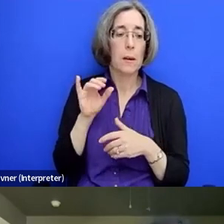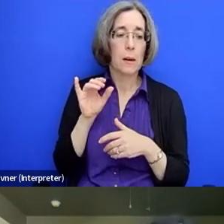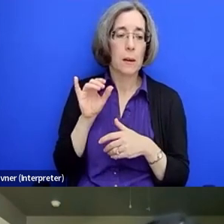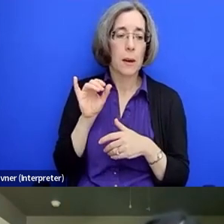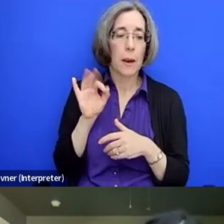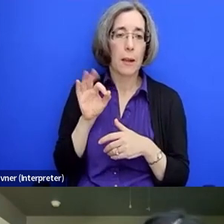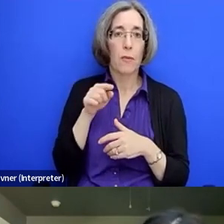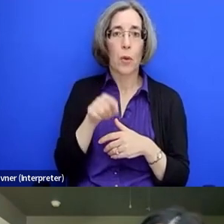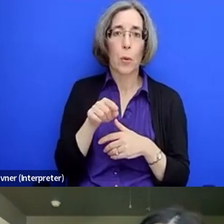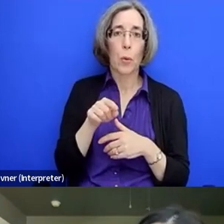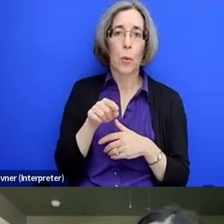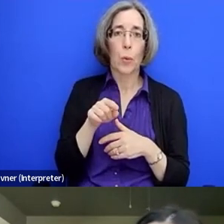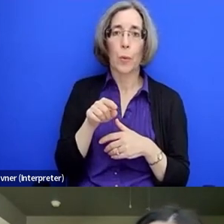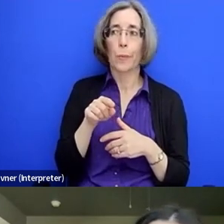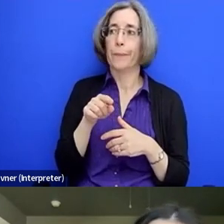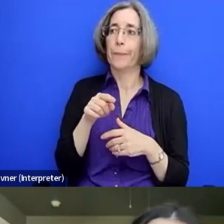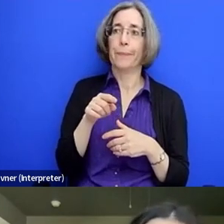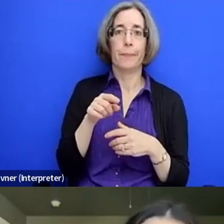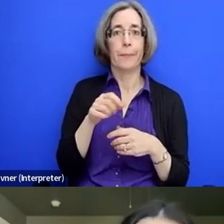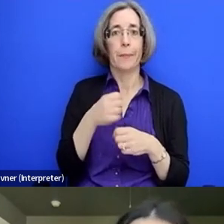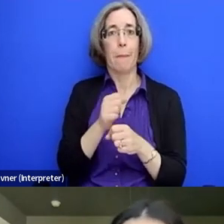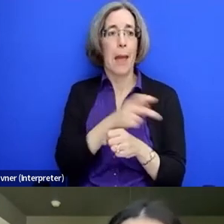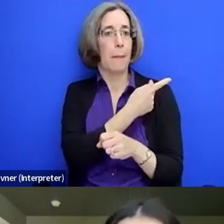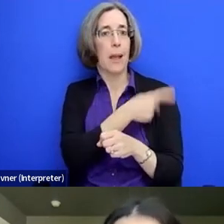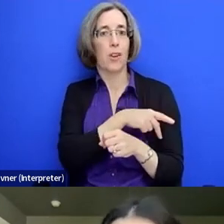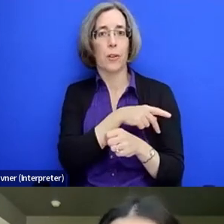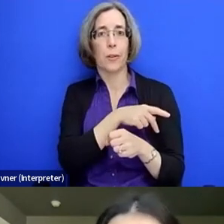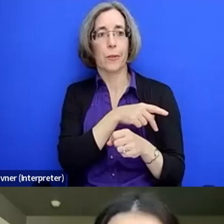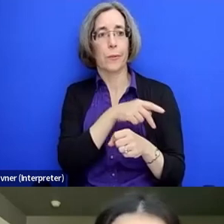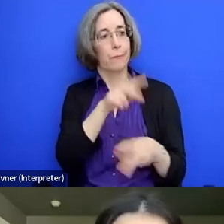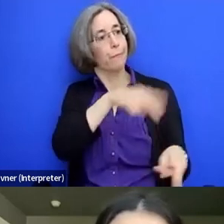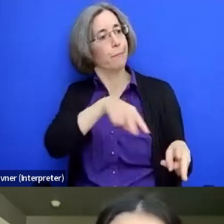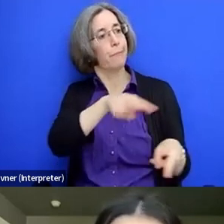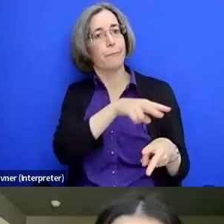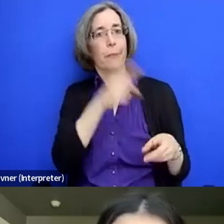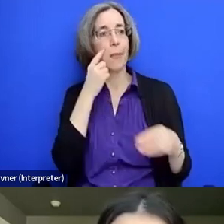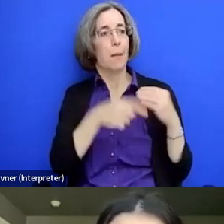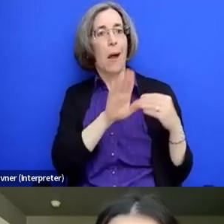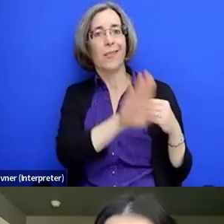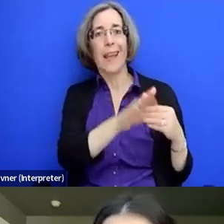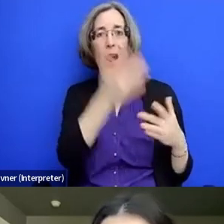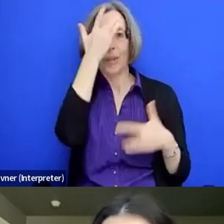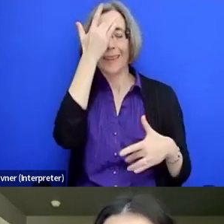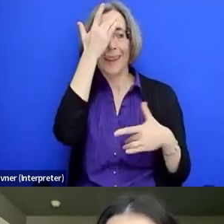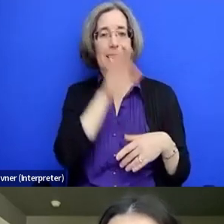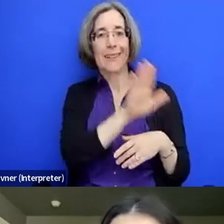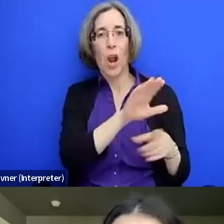you dehumanize patients and sort of just think about them in terms of like conditions that need fixing or problems that need